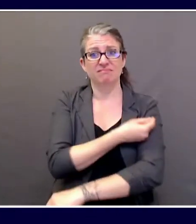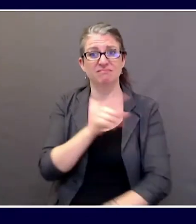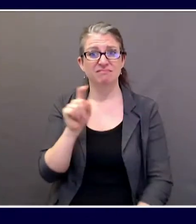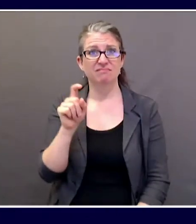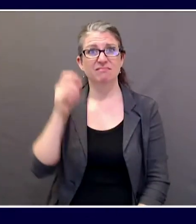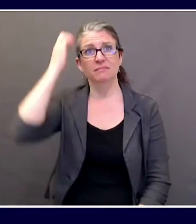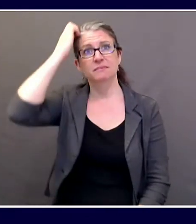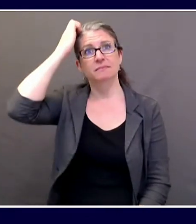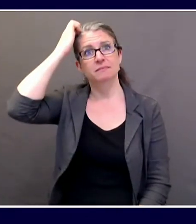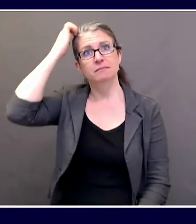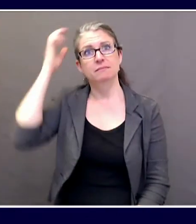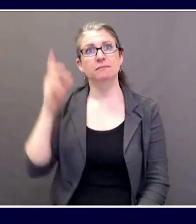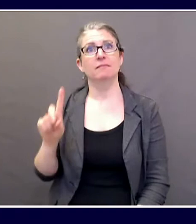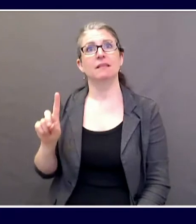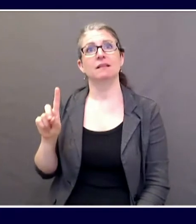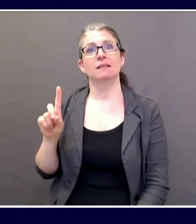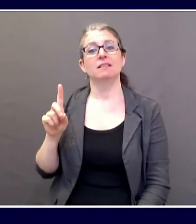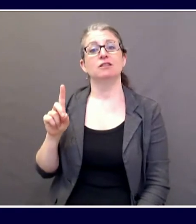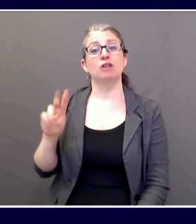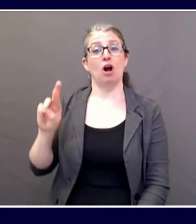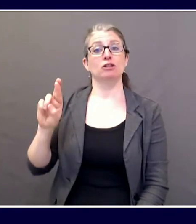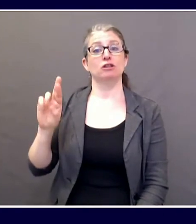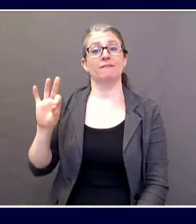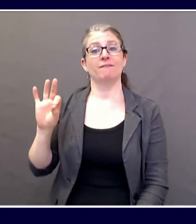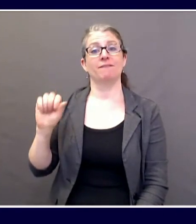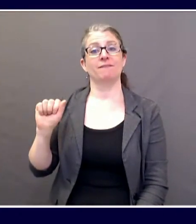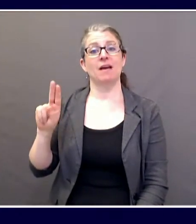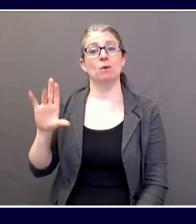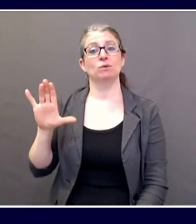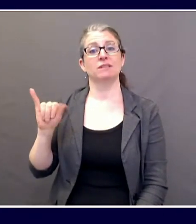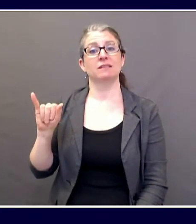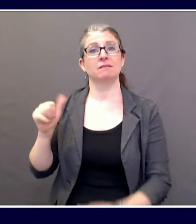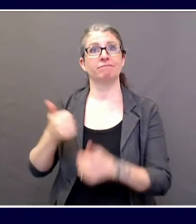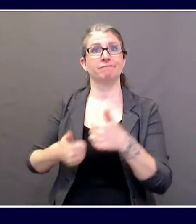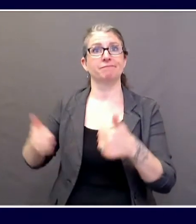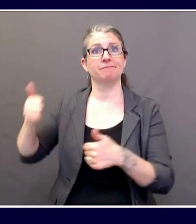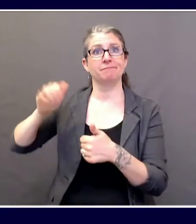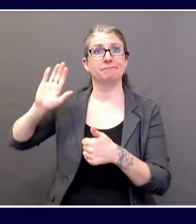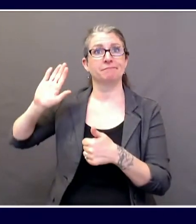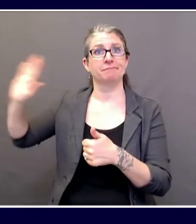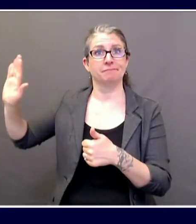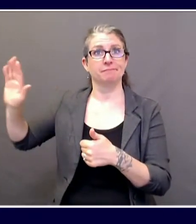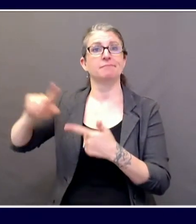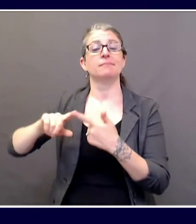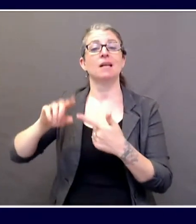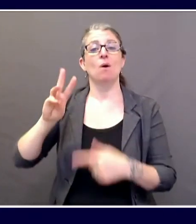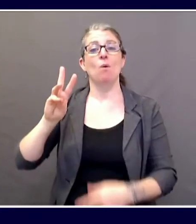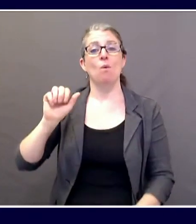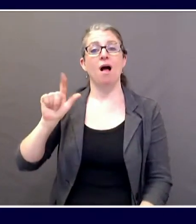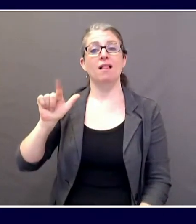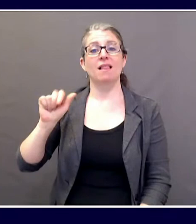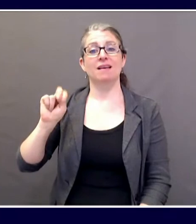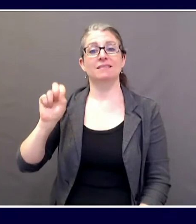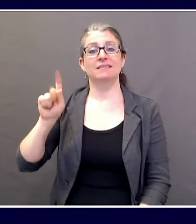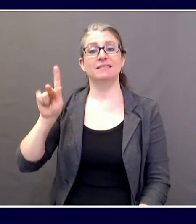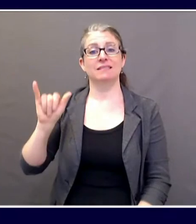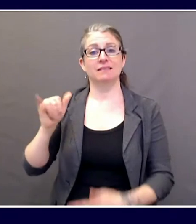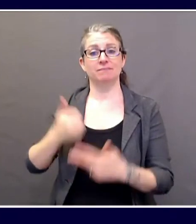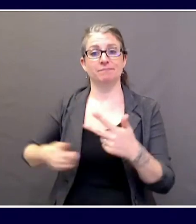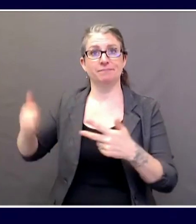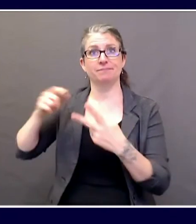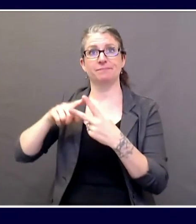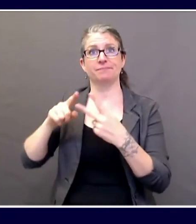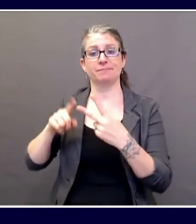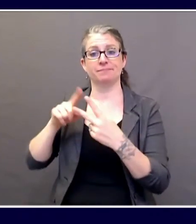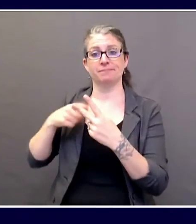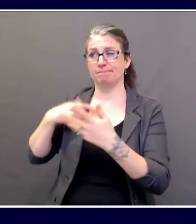the CDC director. And what they have both indicated is that right now, it's unknown scientifically